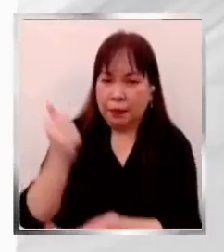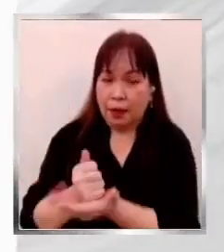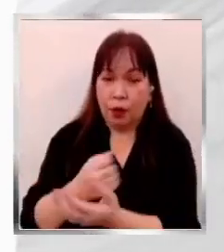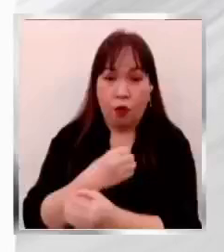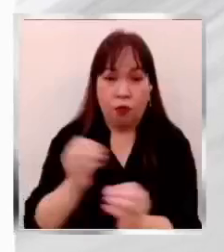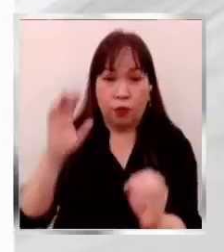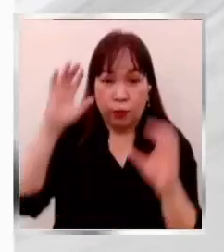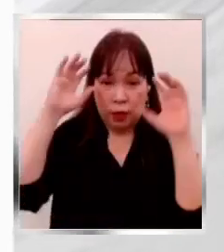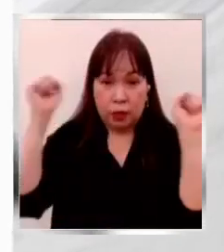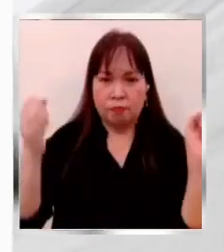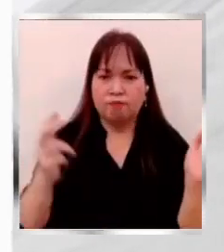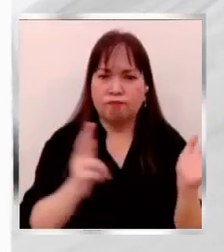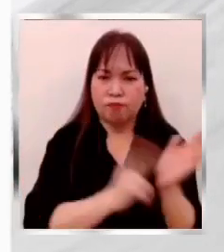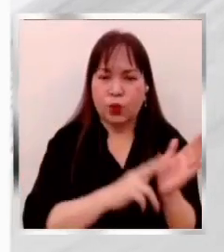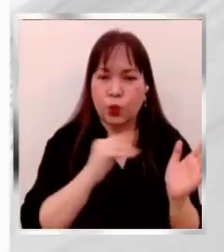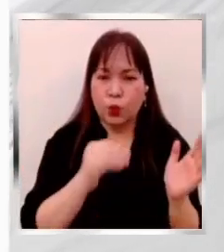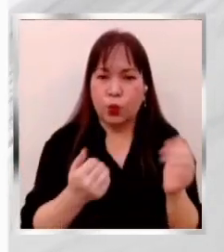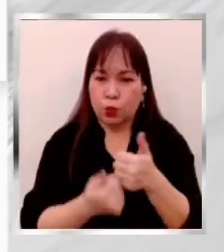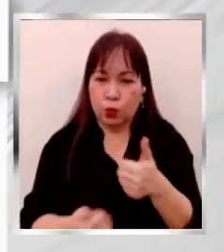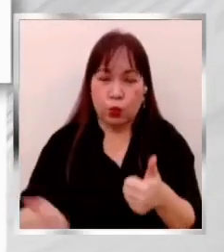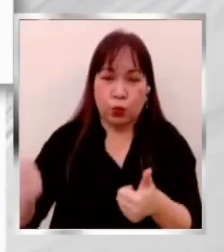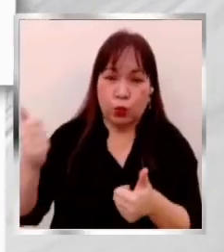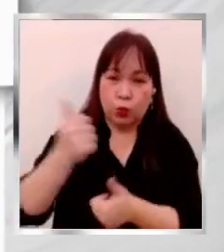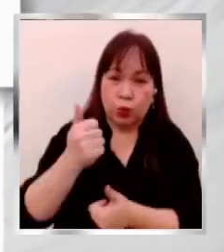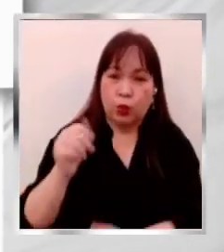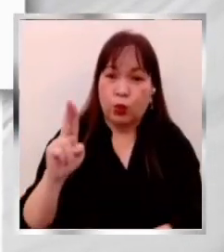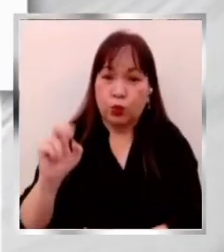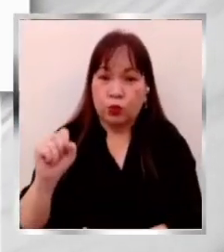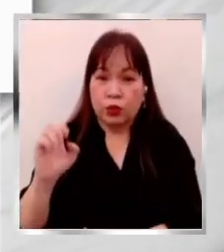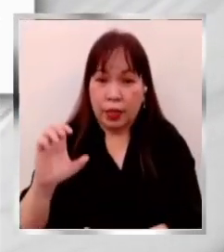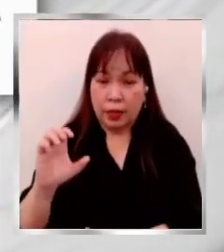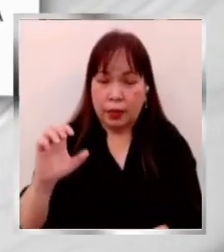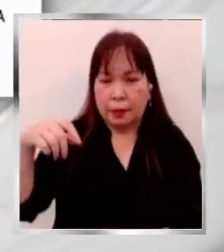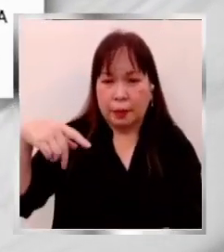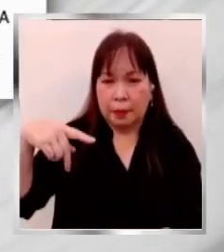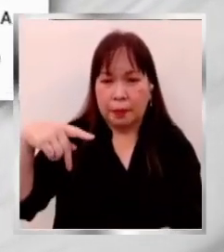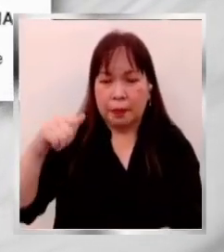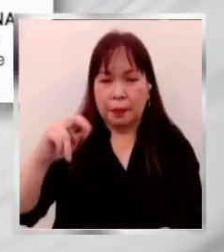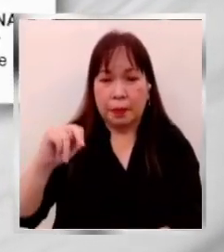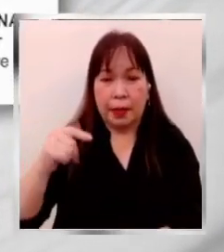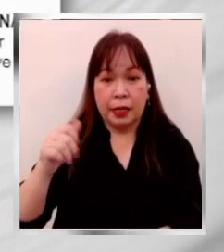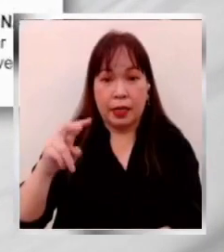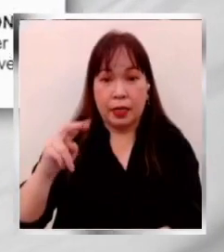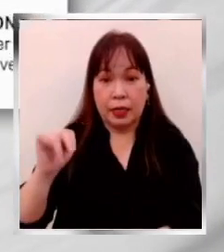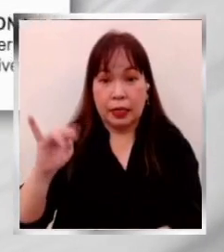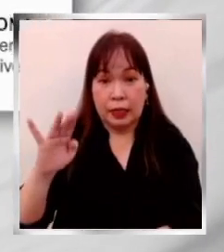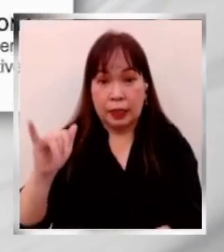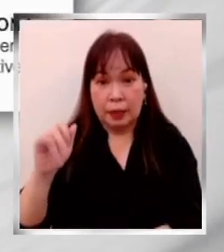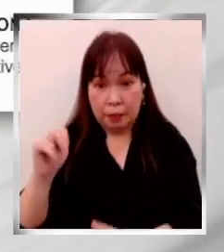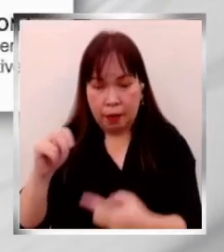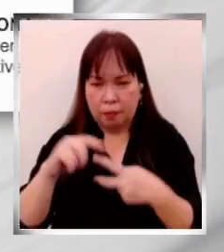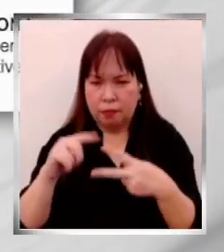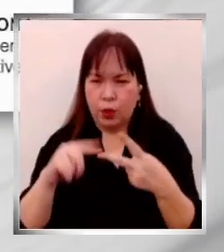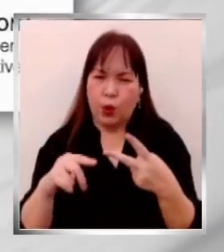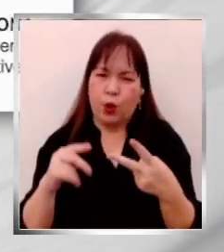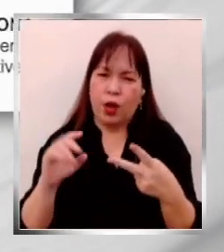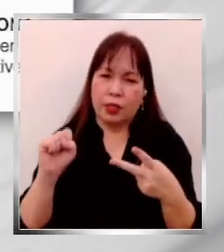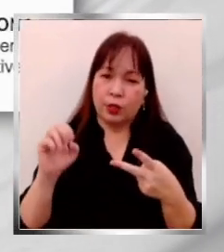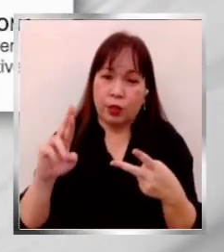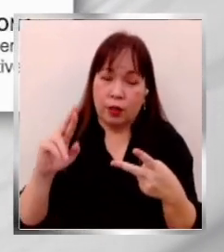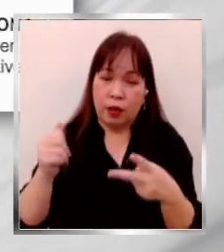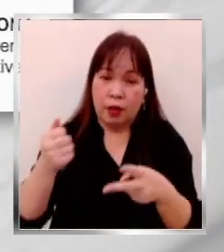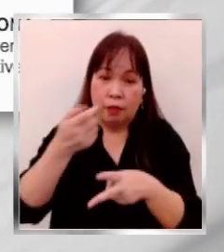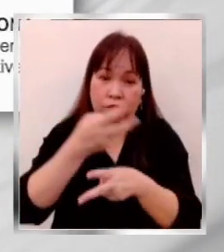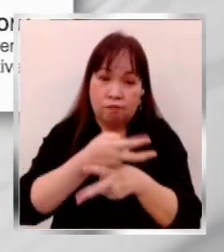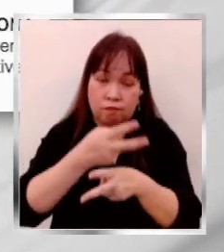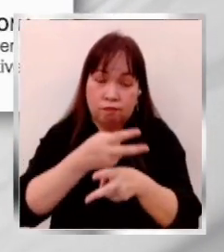pirmado ni Agriculture Senior Undersecretary Domingo Panganiban, Acting SRA Administrator David John Thaddeus Alba, Miller's Representative